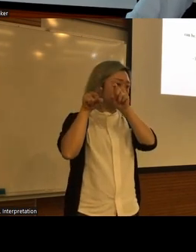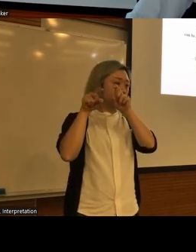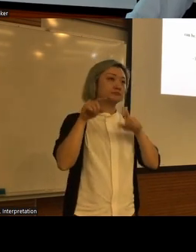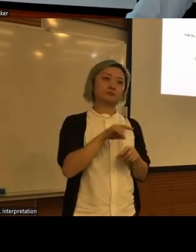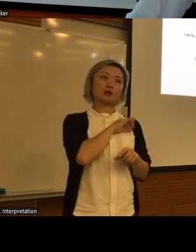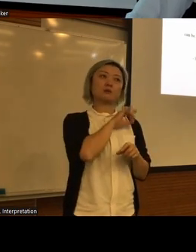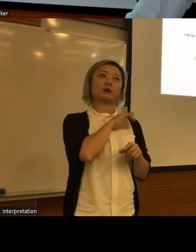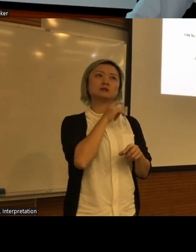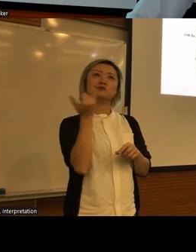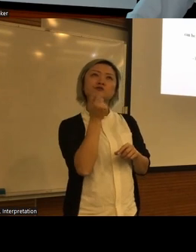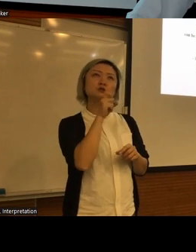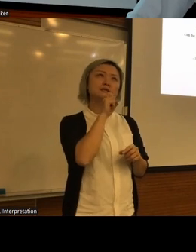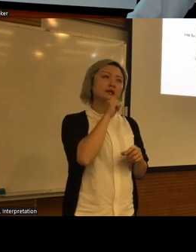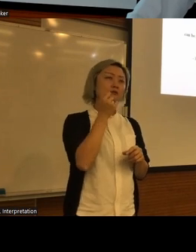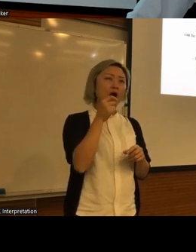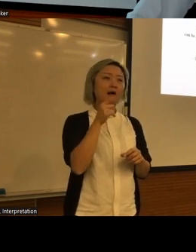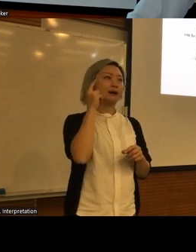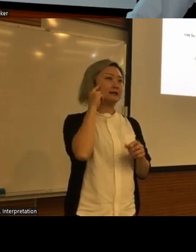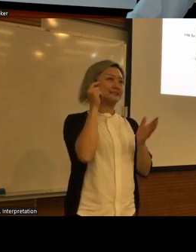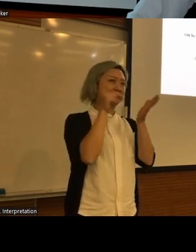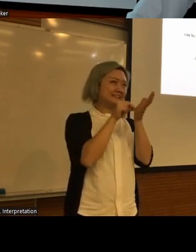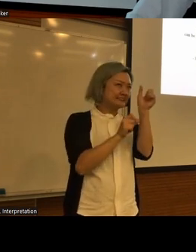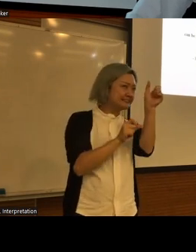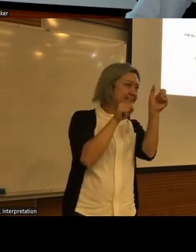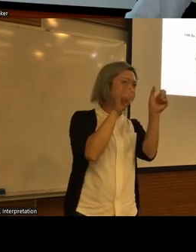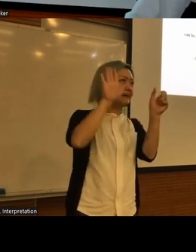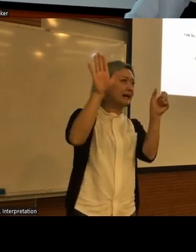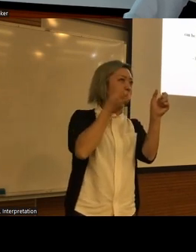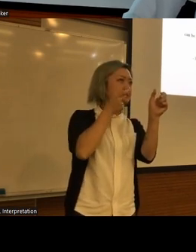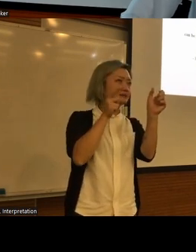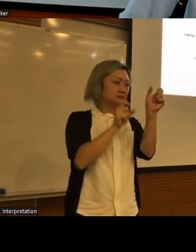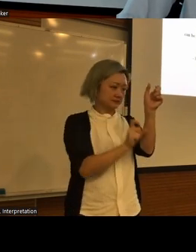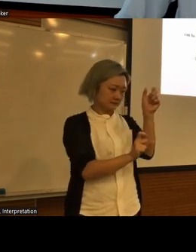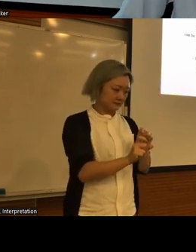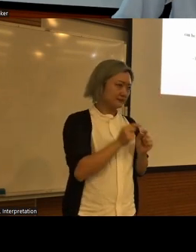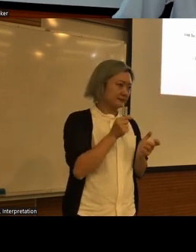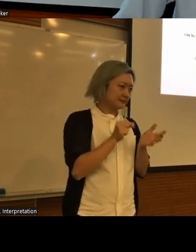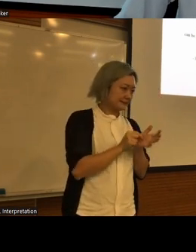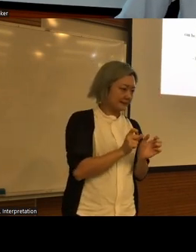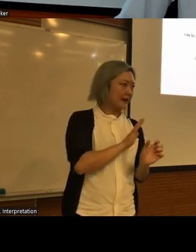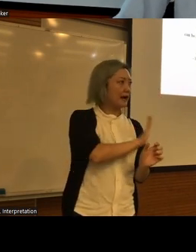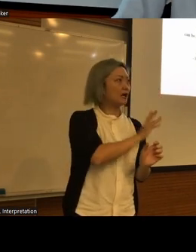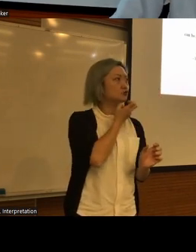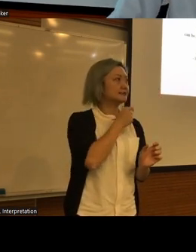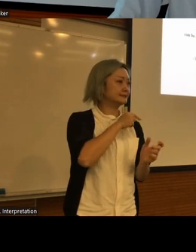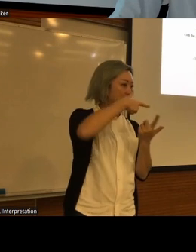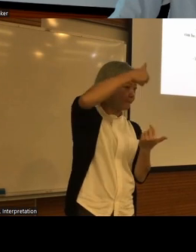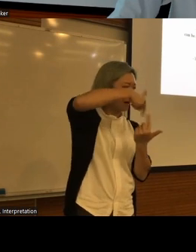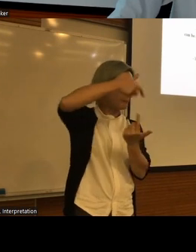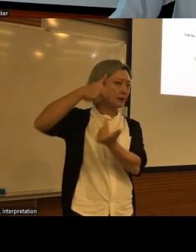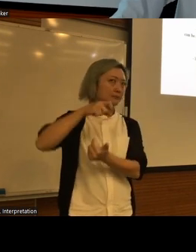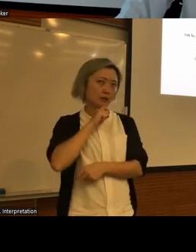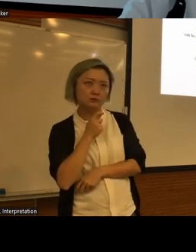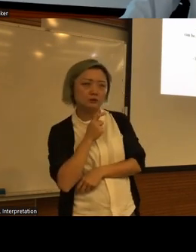equivalent terms that come up very often, it would make sense to also deal with equivalent terms. I